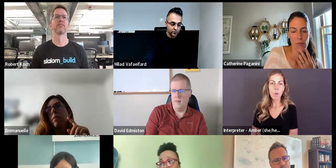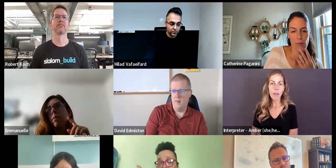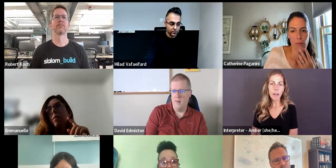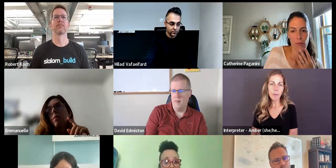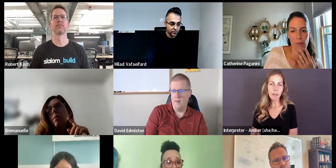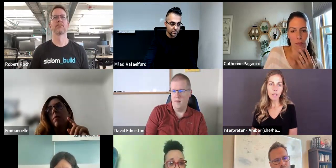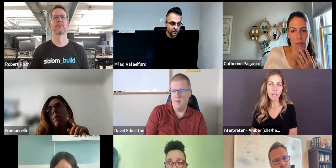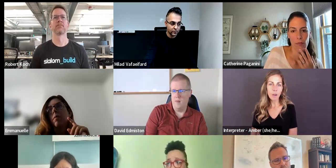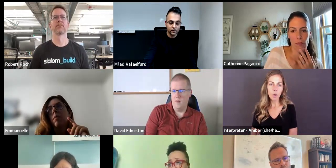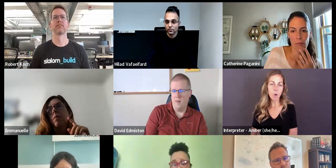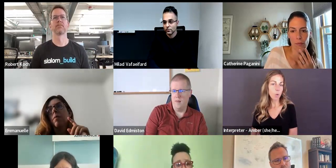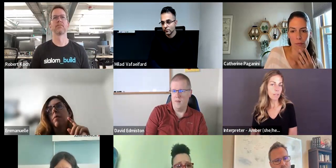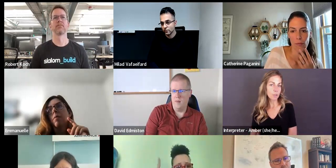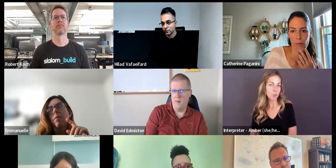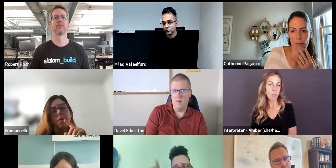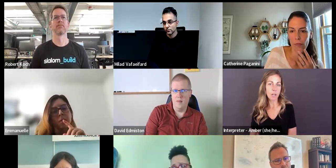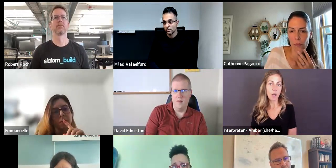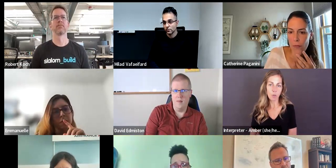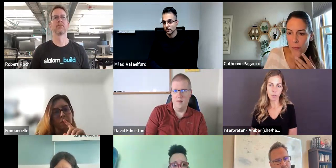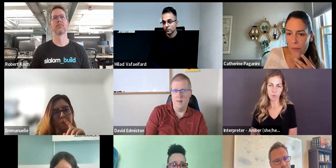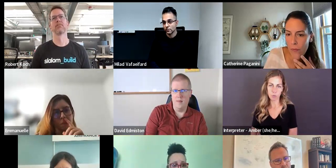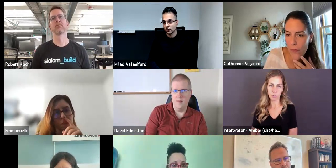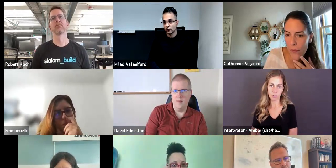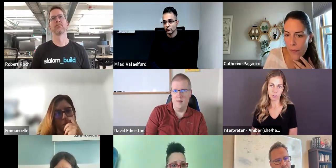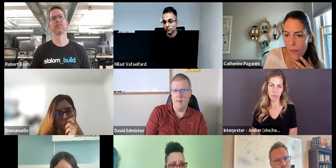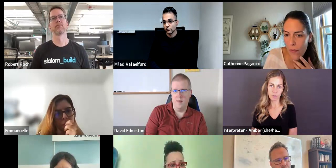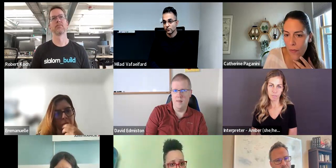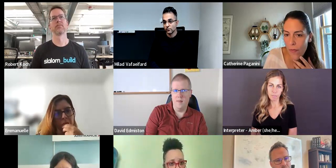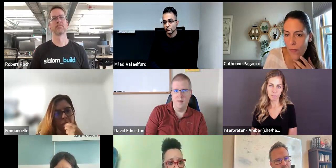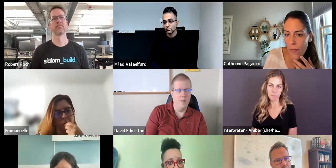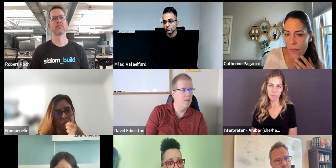So anybody who would like to work on other resources?